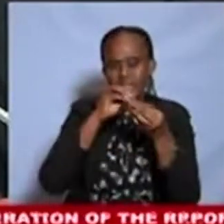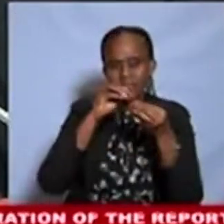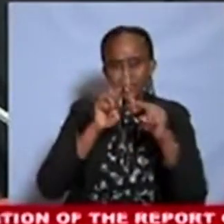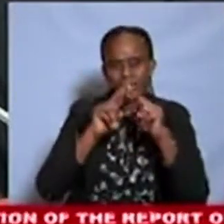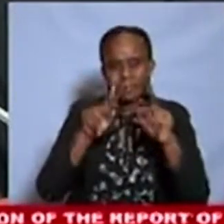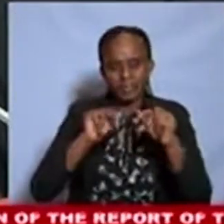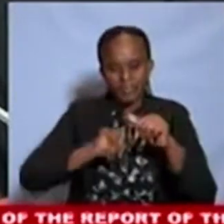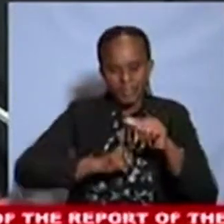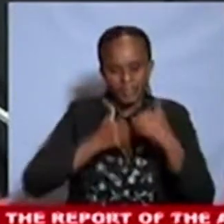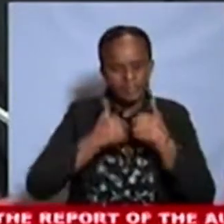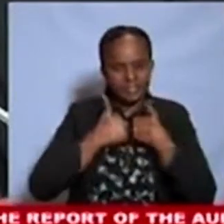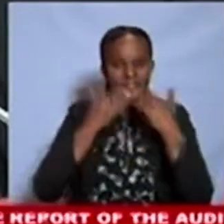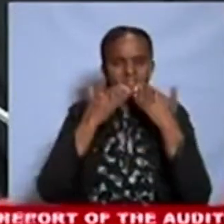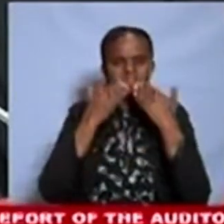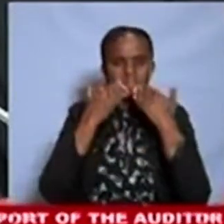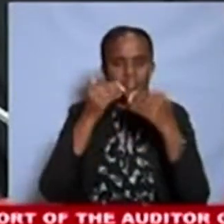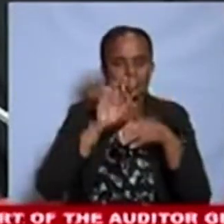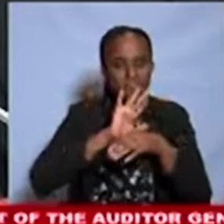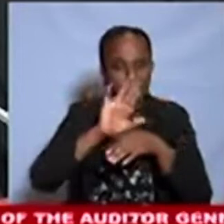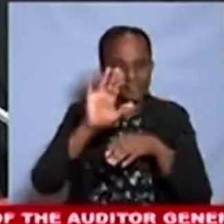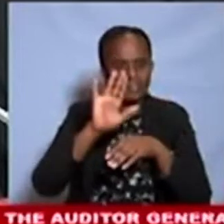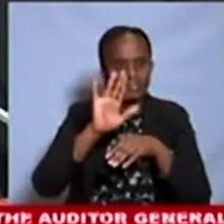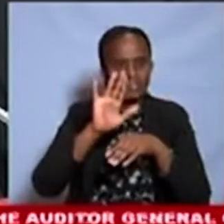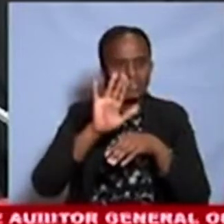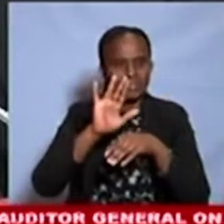I think we have really appreciated your